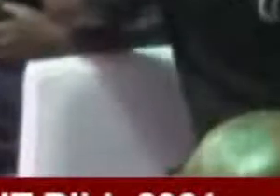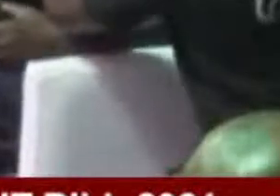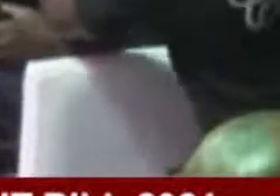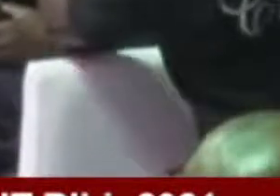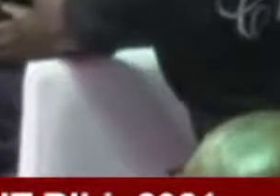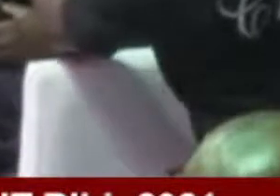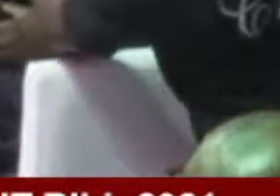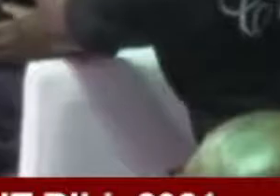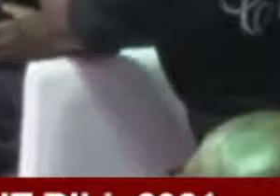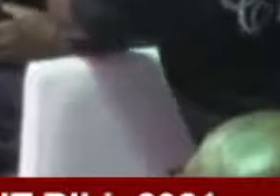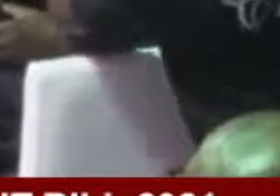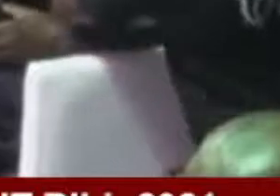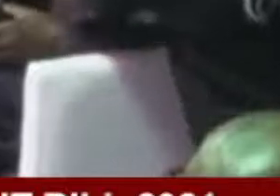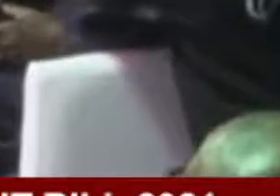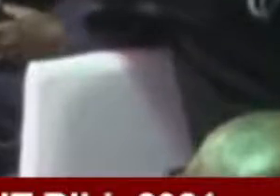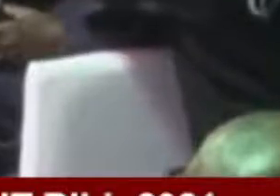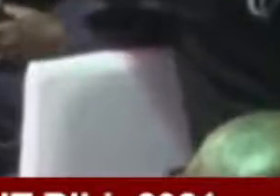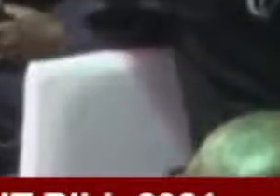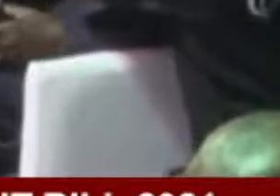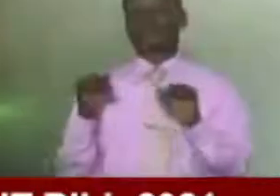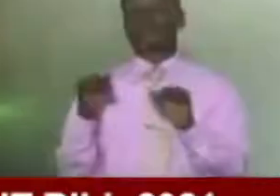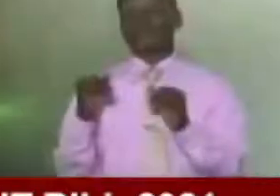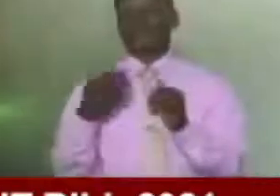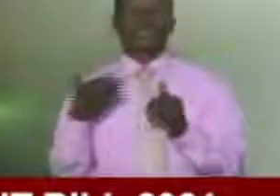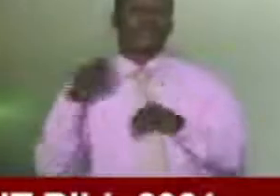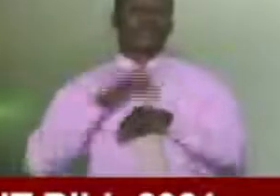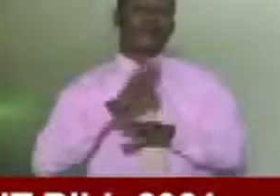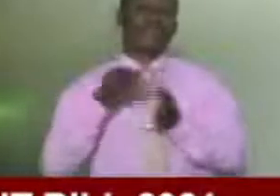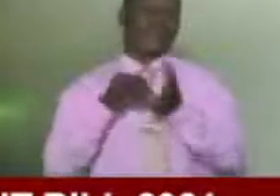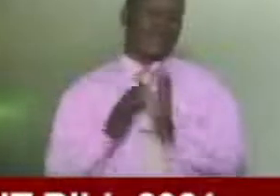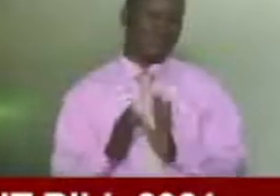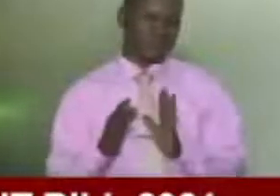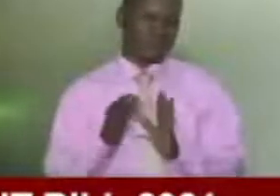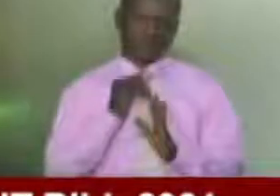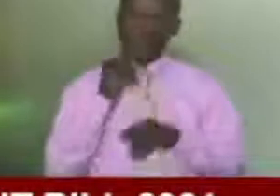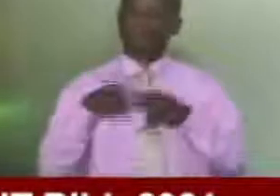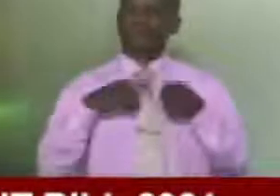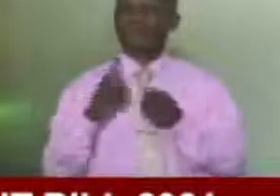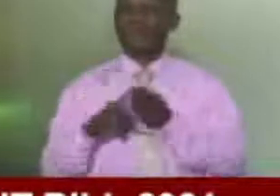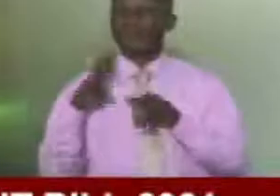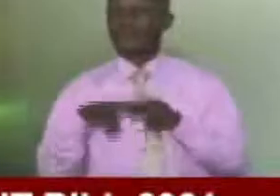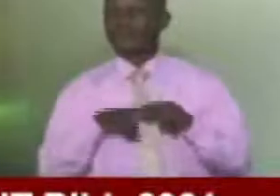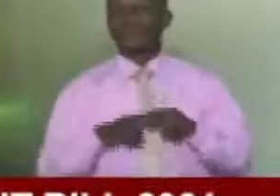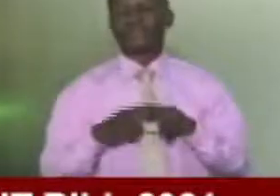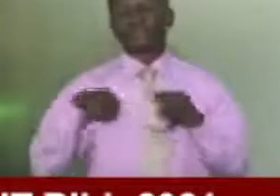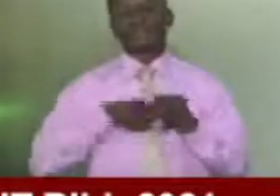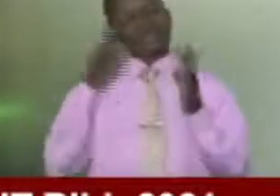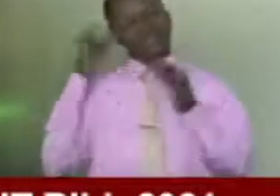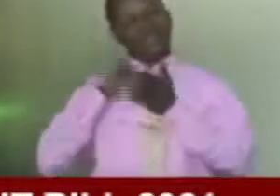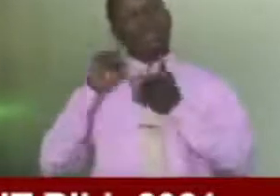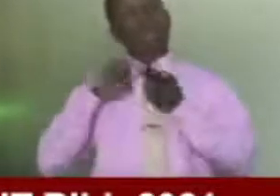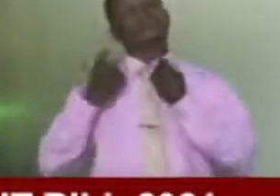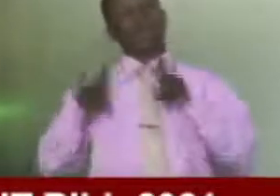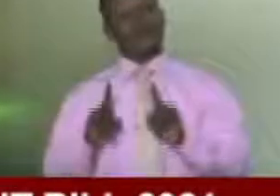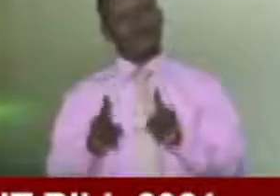independent, whereby their budget and everything is on his own, they don't go to him to seek for any help, then you expect that to happen. But with this kind of a country,